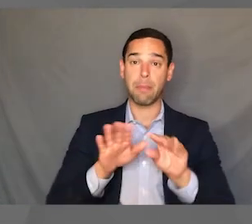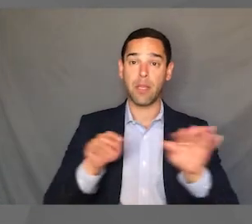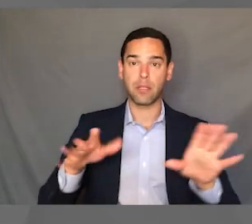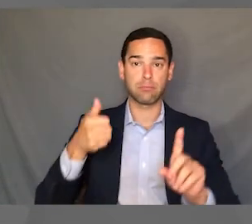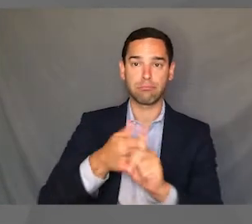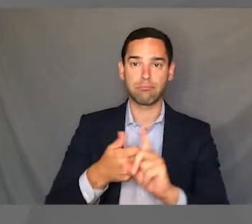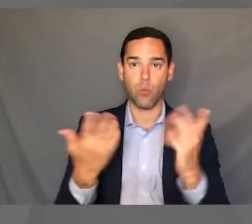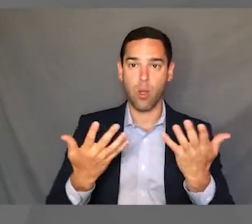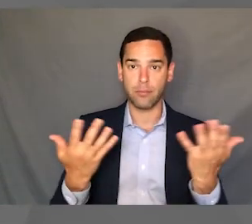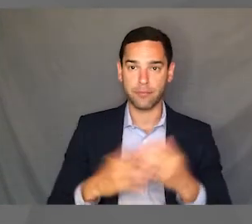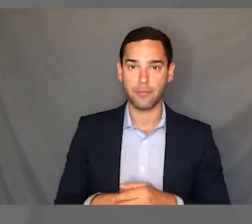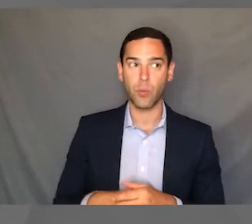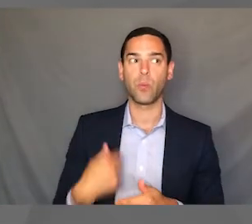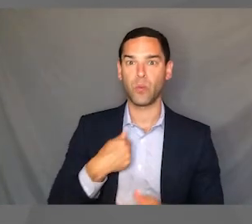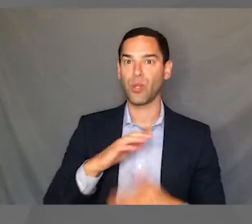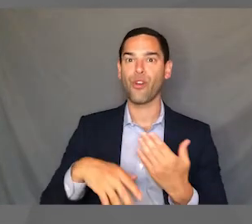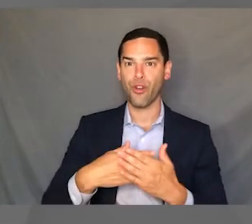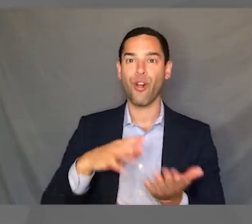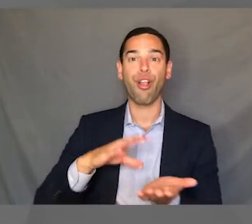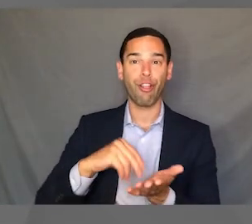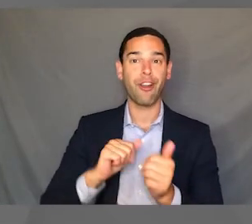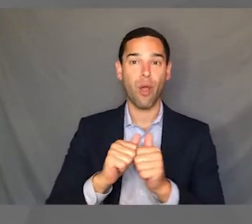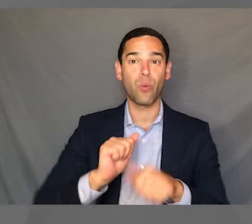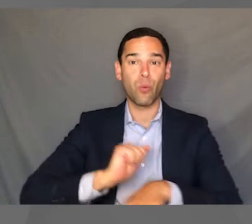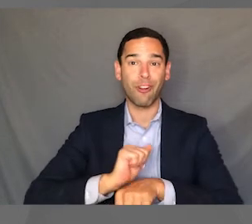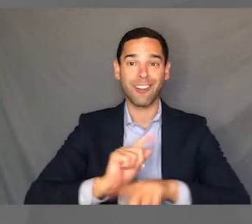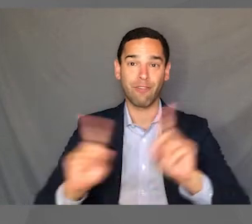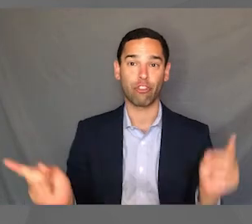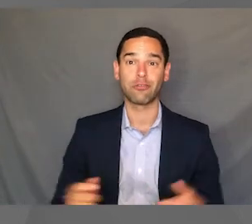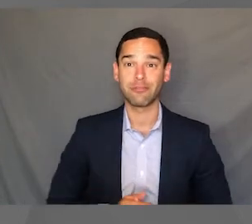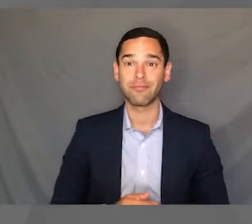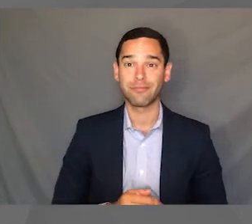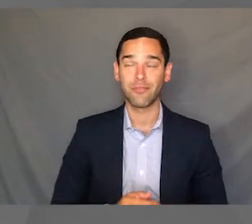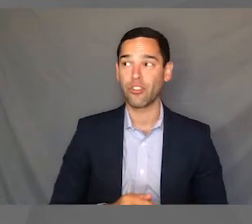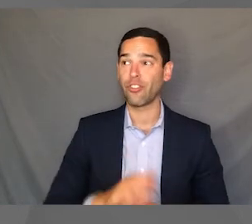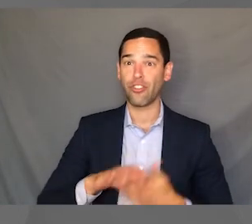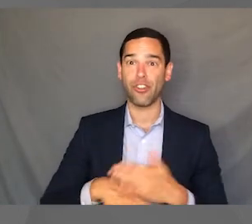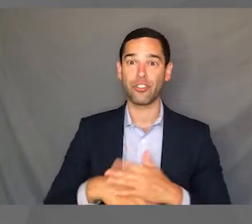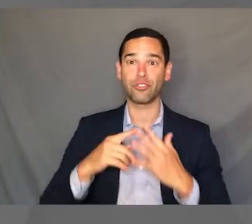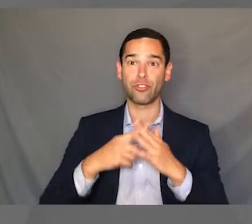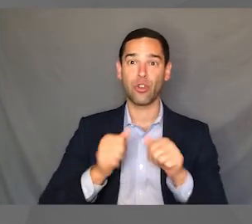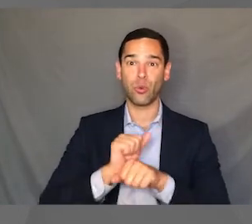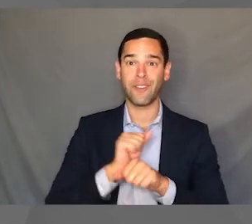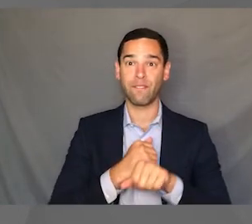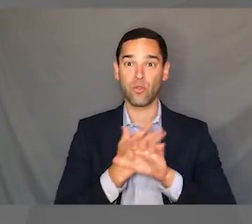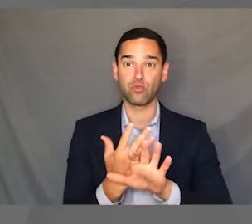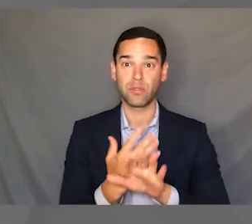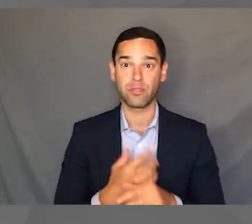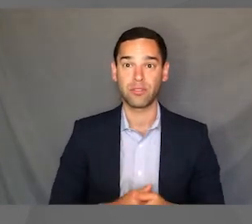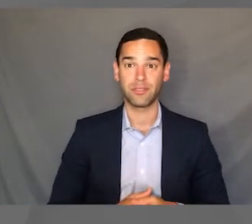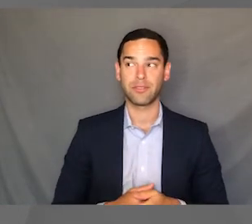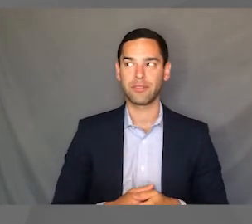we've learned how to work differently. We've learned how to work virtually. We've learned how to job